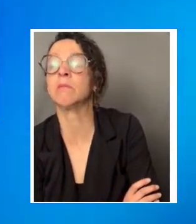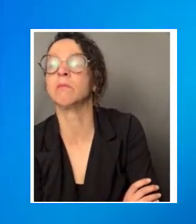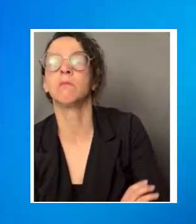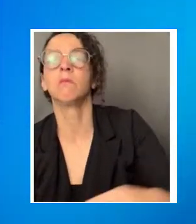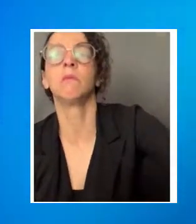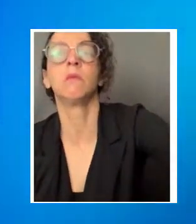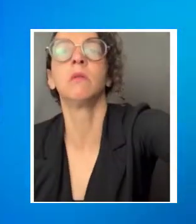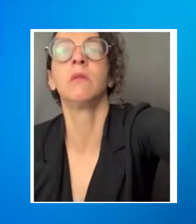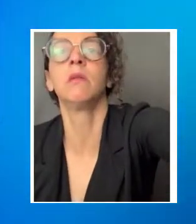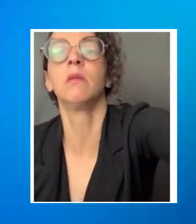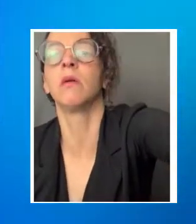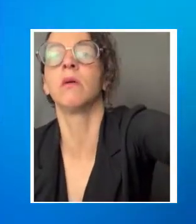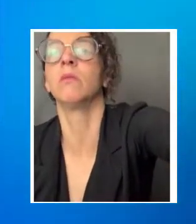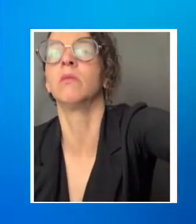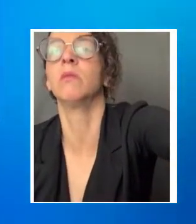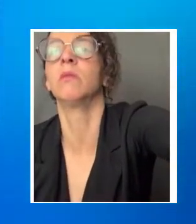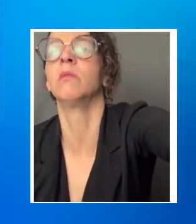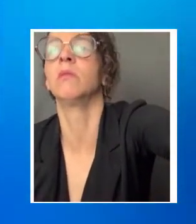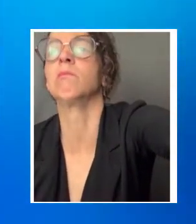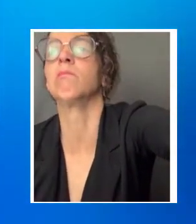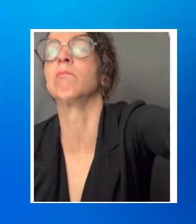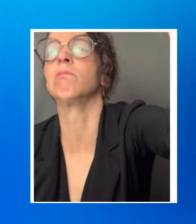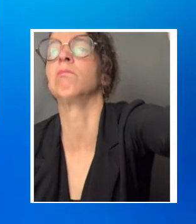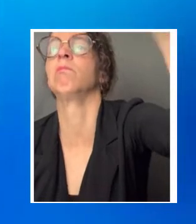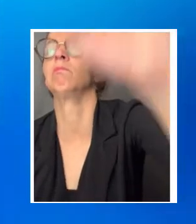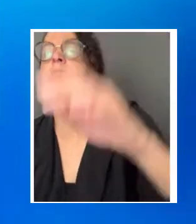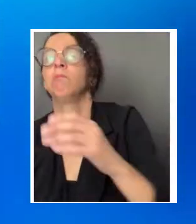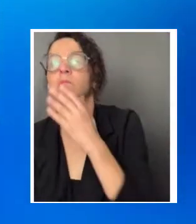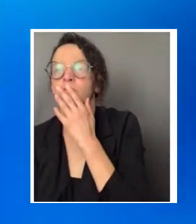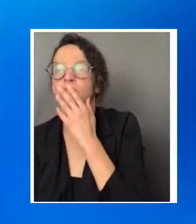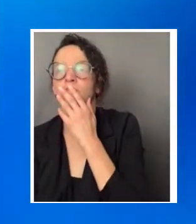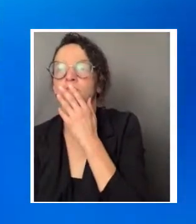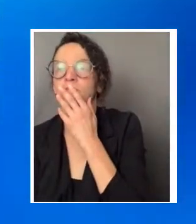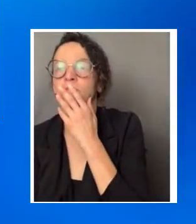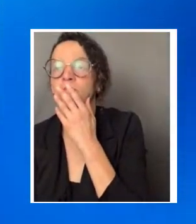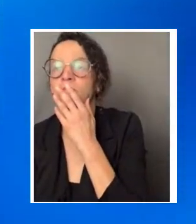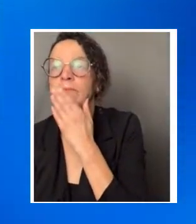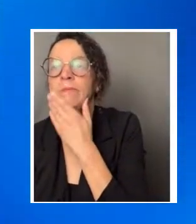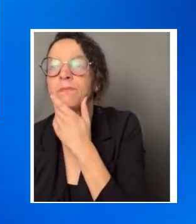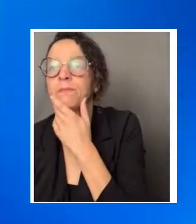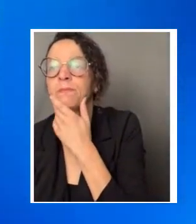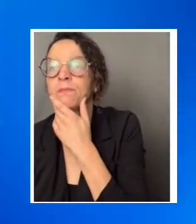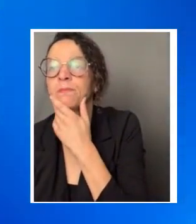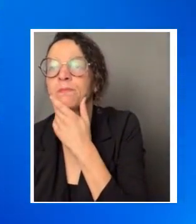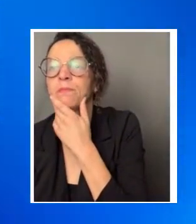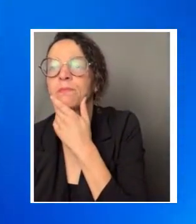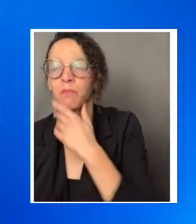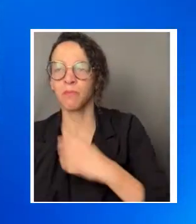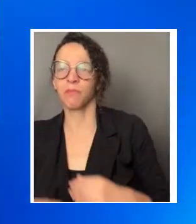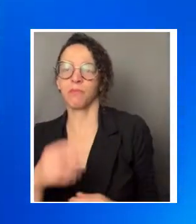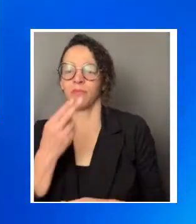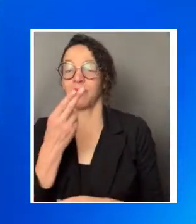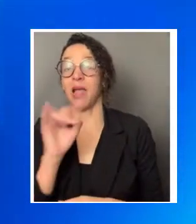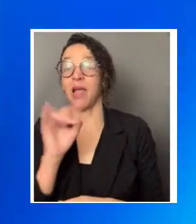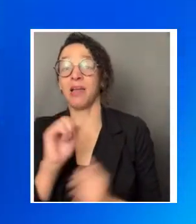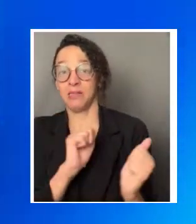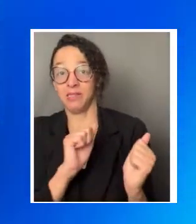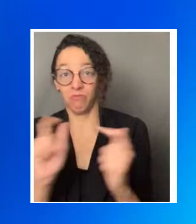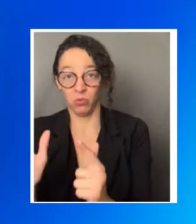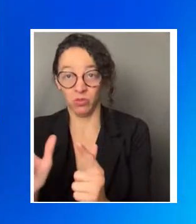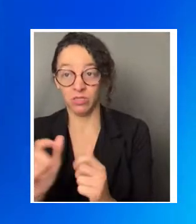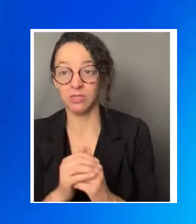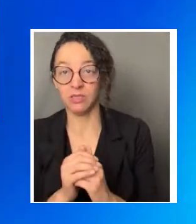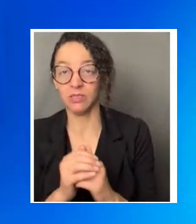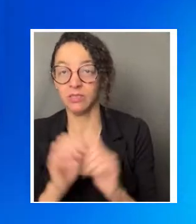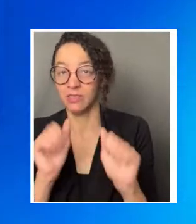So Do you want to take it from yes, top of I'll take it. your right? Yeah. Yeah. Okay. Hi, everyone. Can you